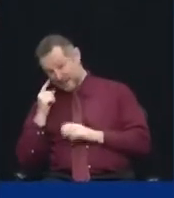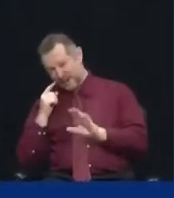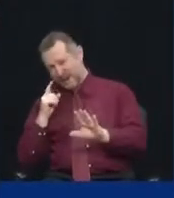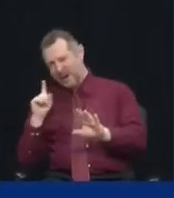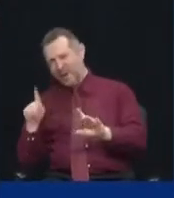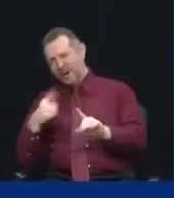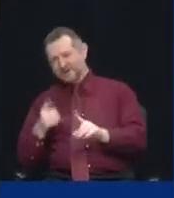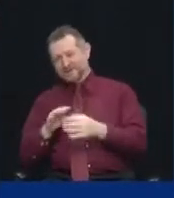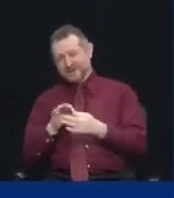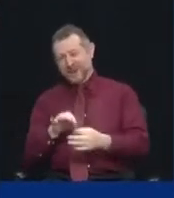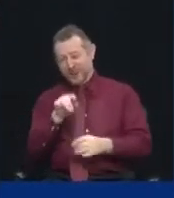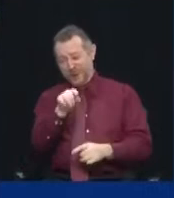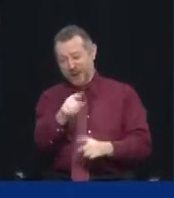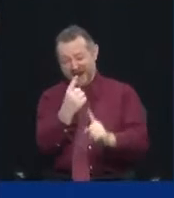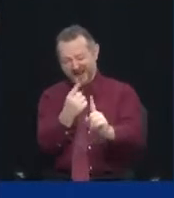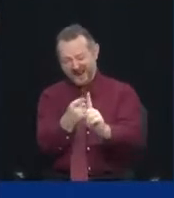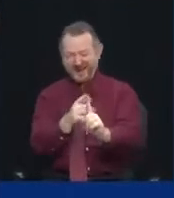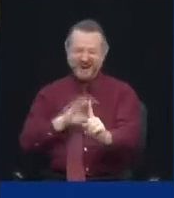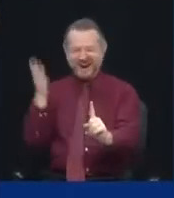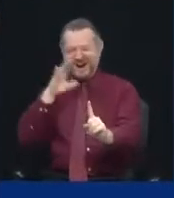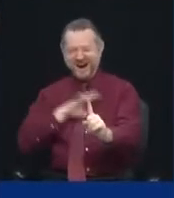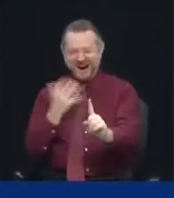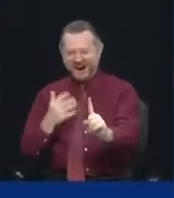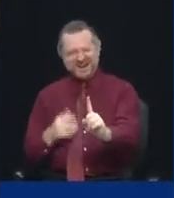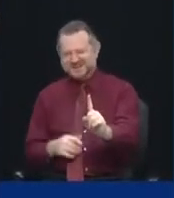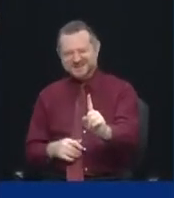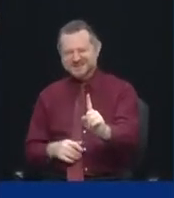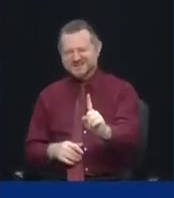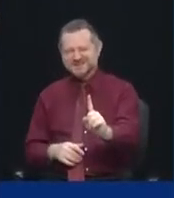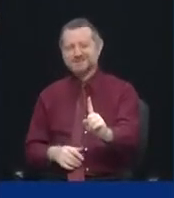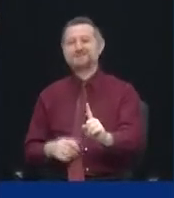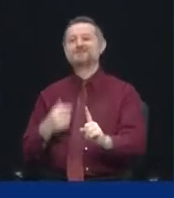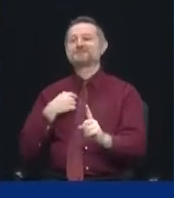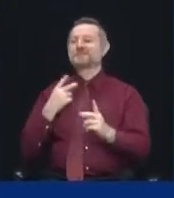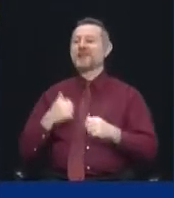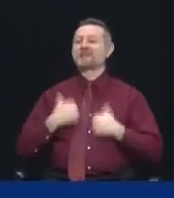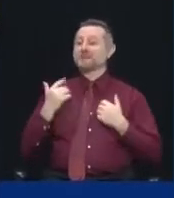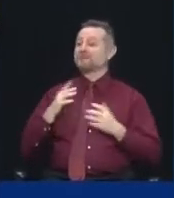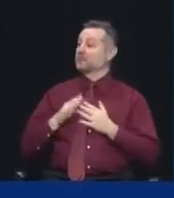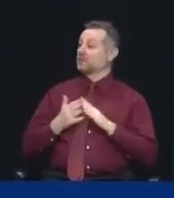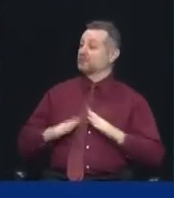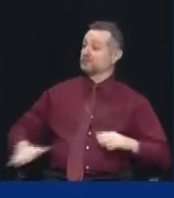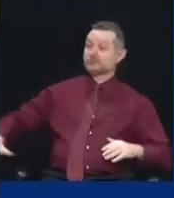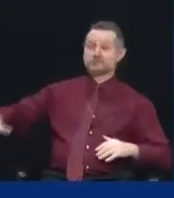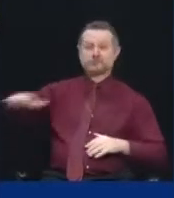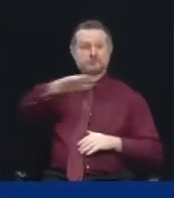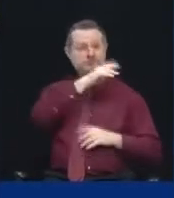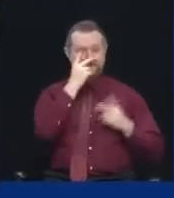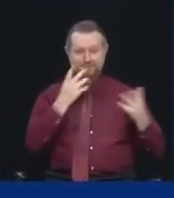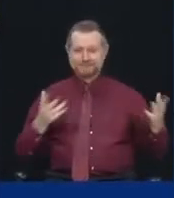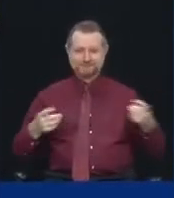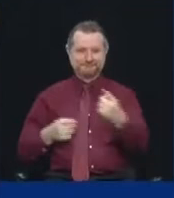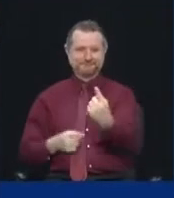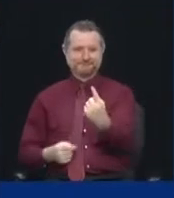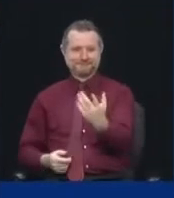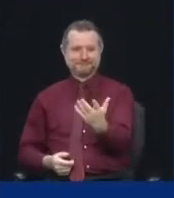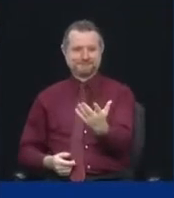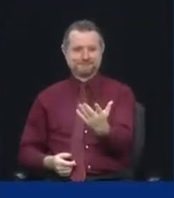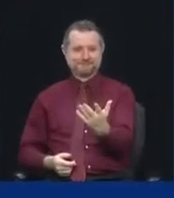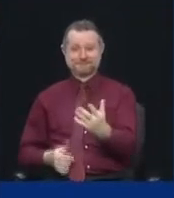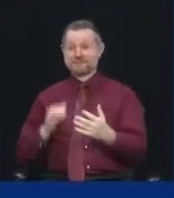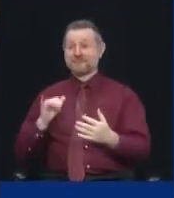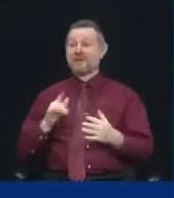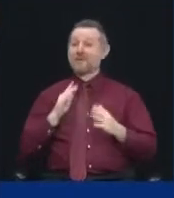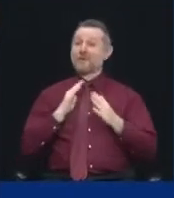you, right? You are a member of a community. It's a great word. From the Latin